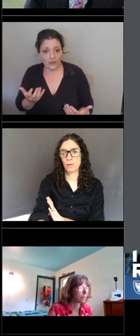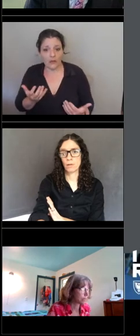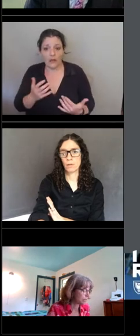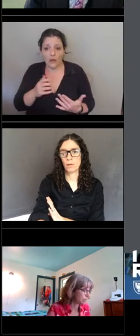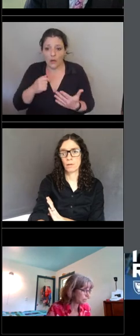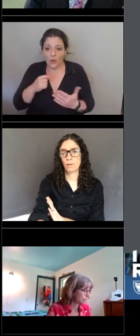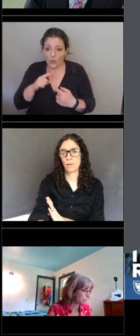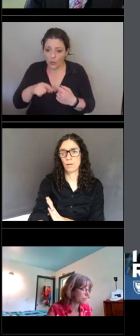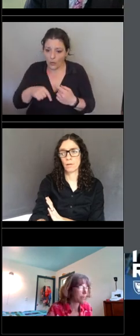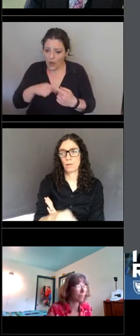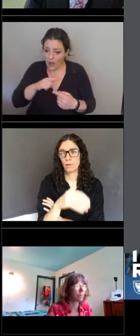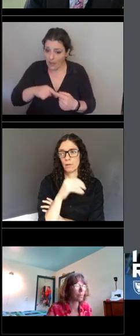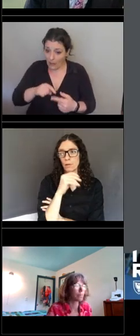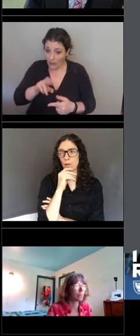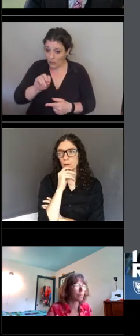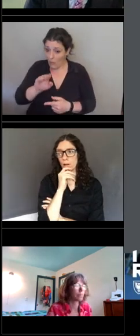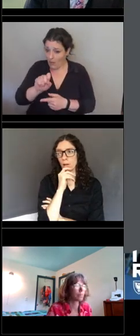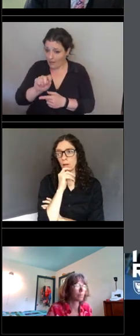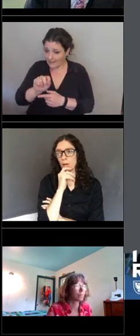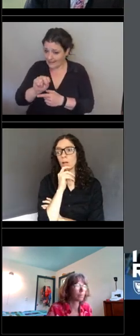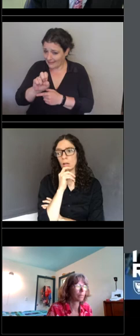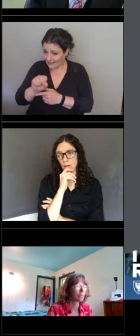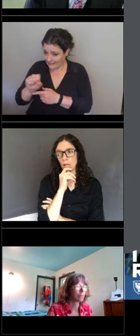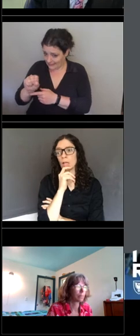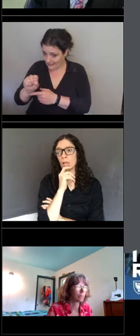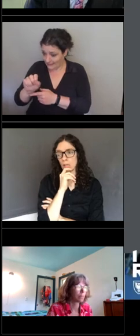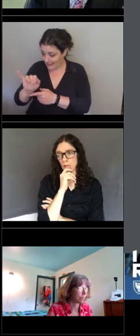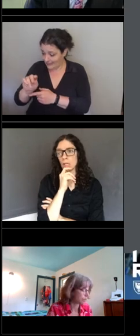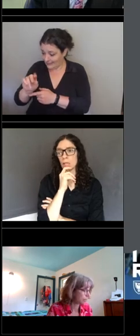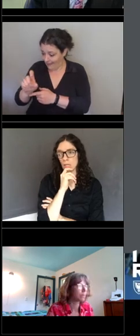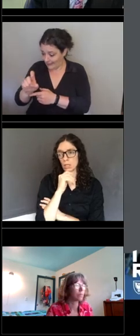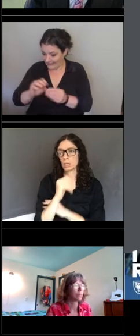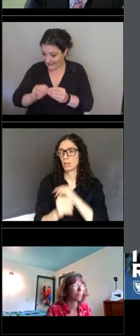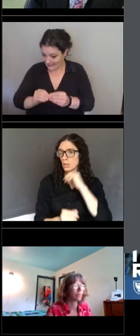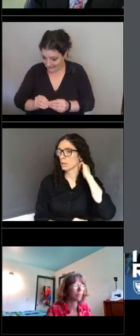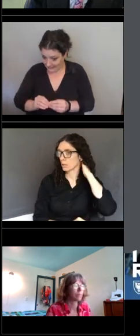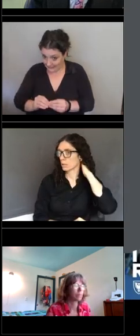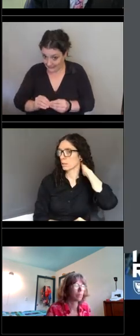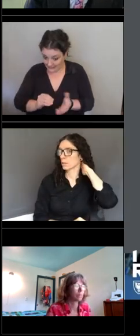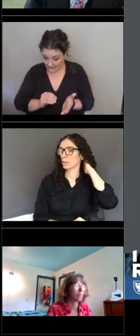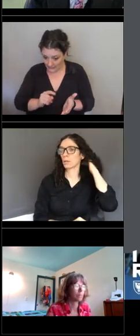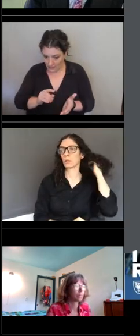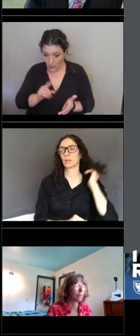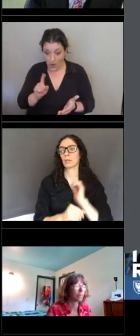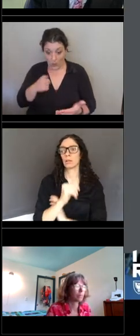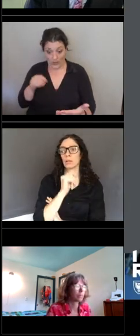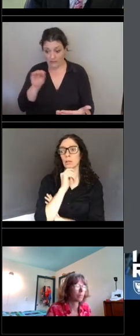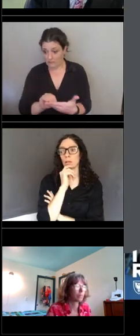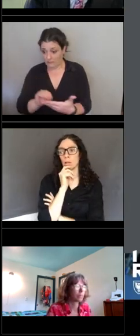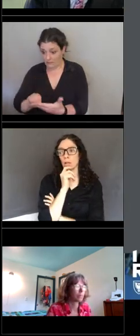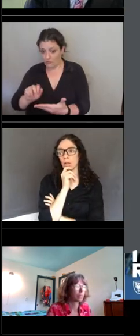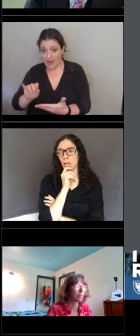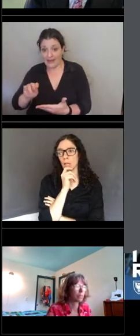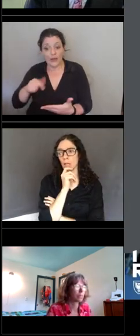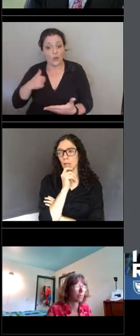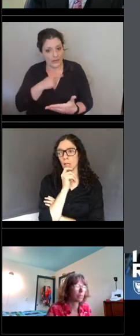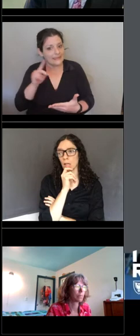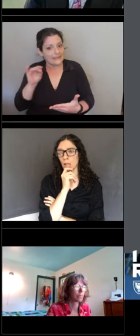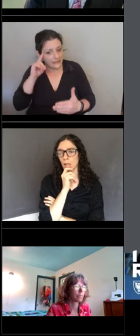were expecting to be able to find more transferable actions and definitely more operational or adaptive